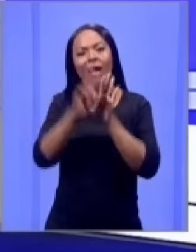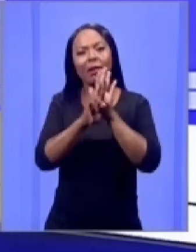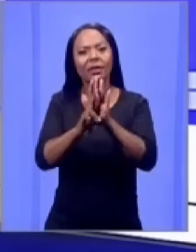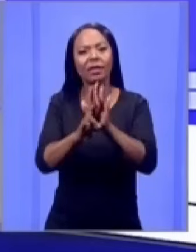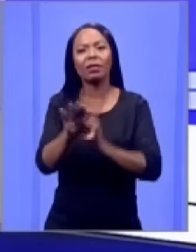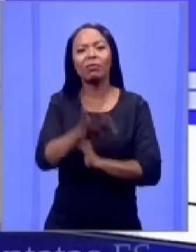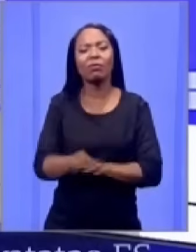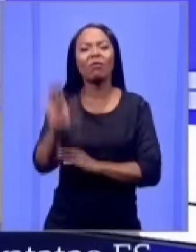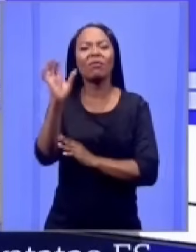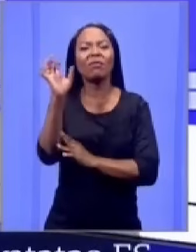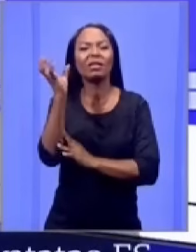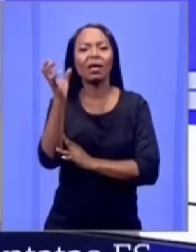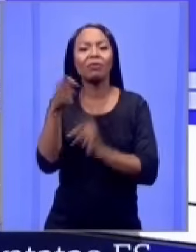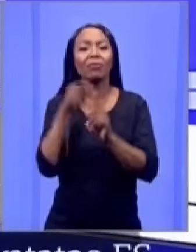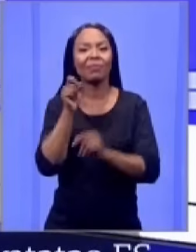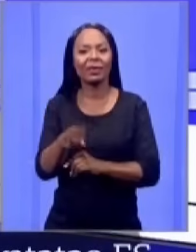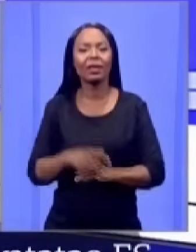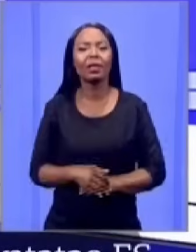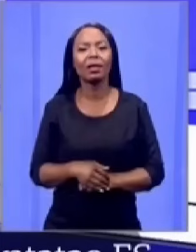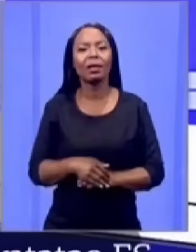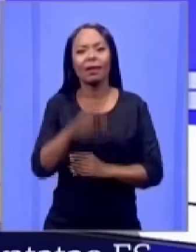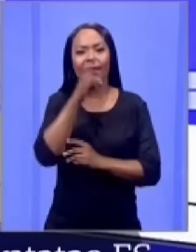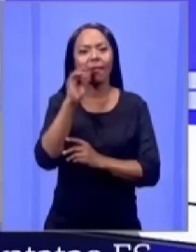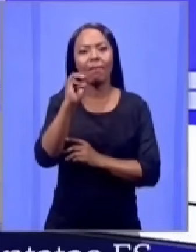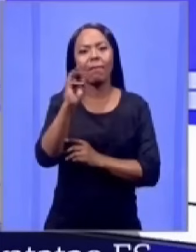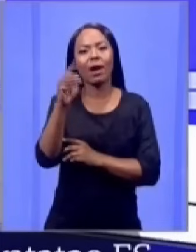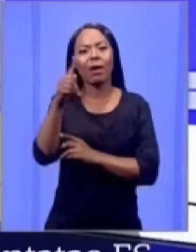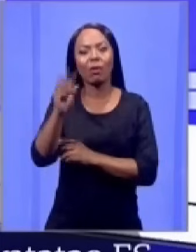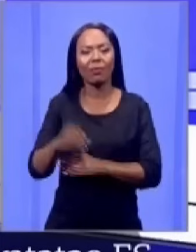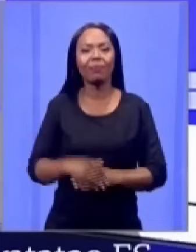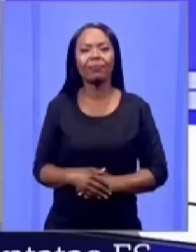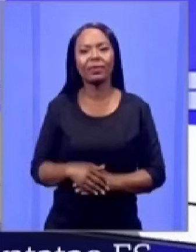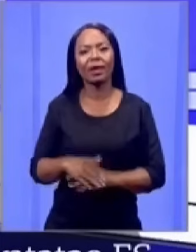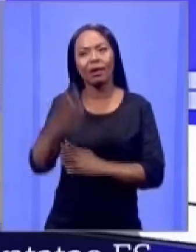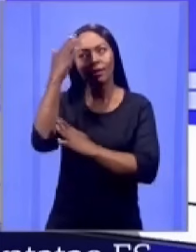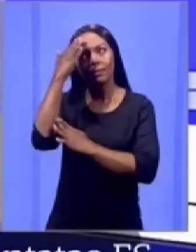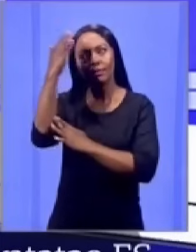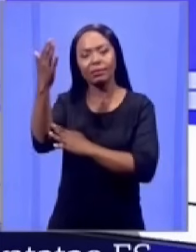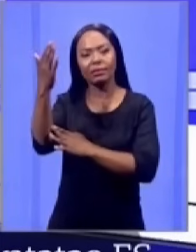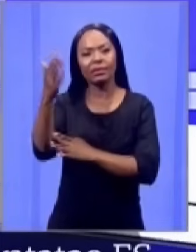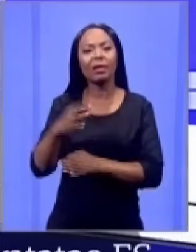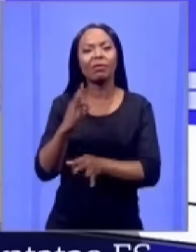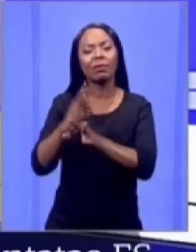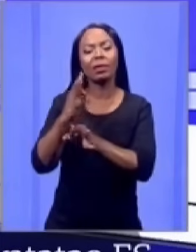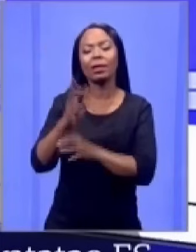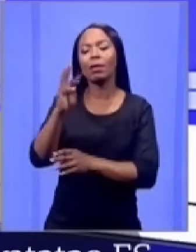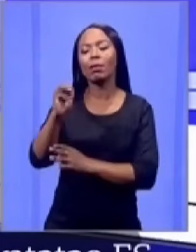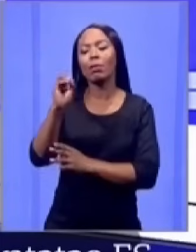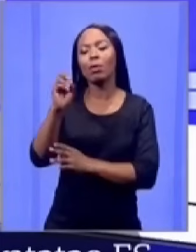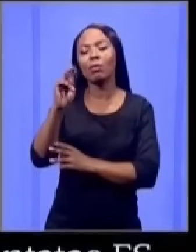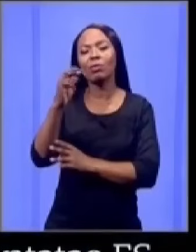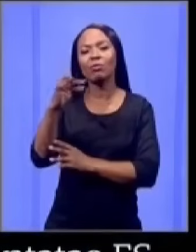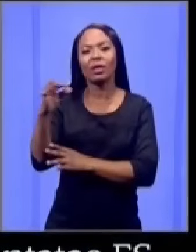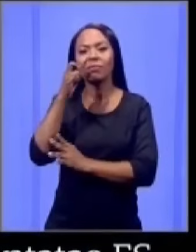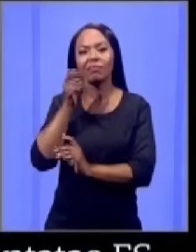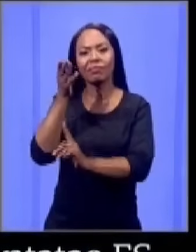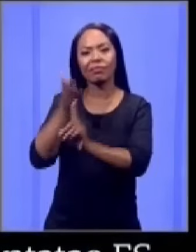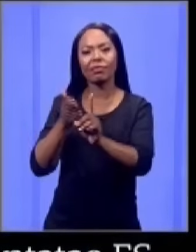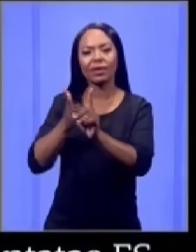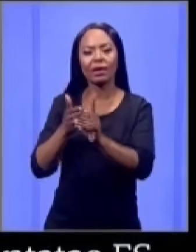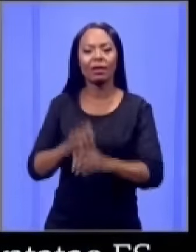Botjhabela e leng warrant officer Mako Mophiring ntate Mophiring ra wa mala ditabeng tsa Sesotho a re le